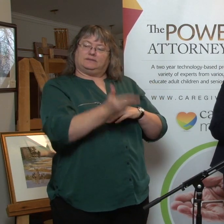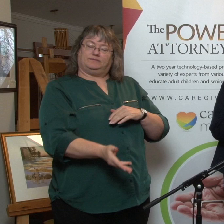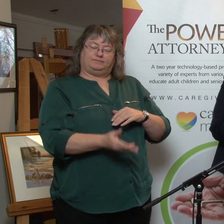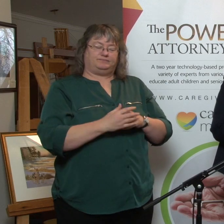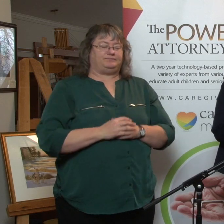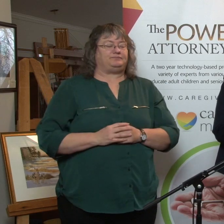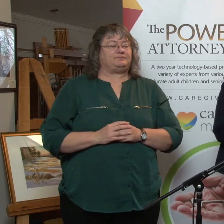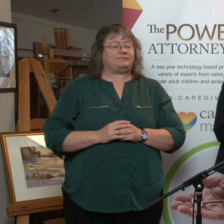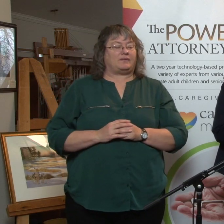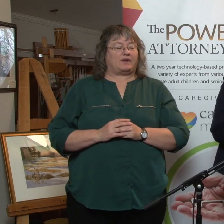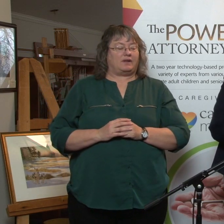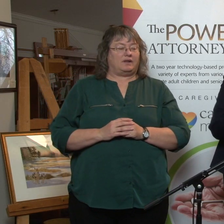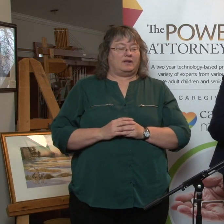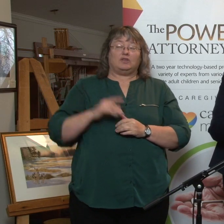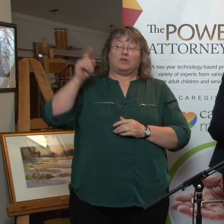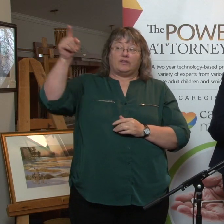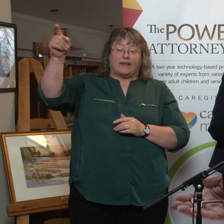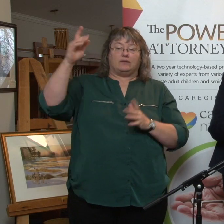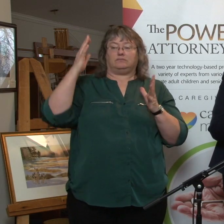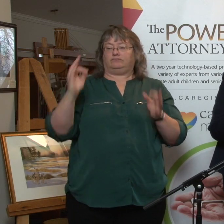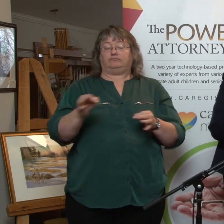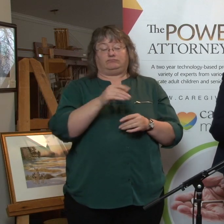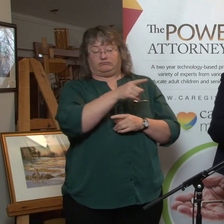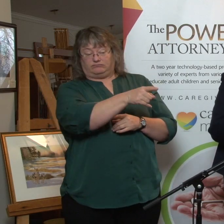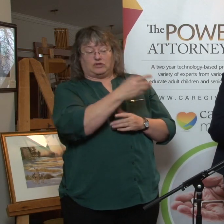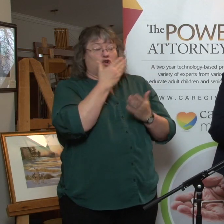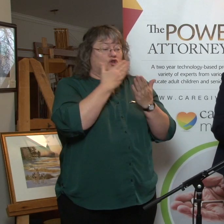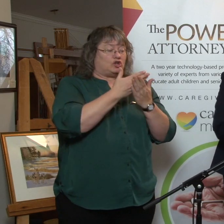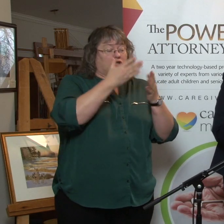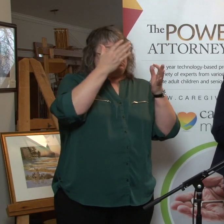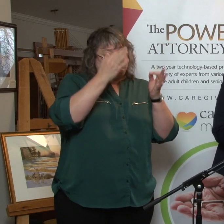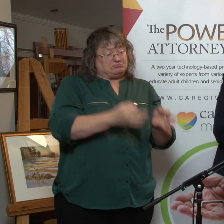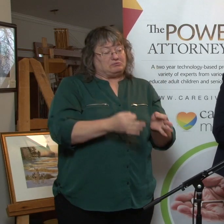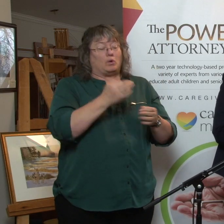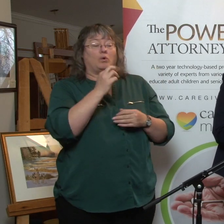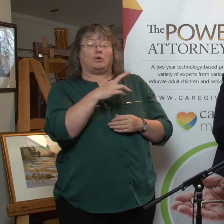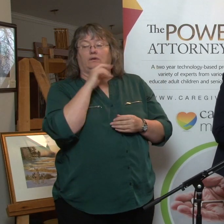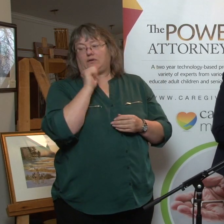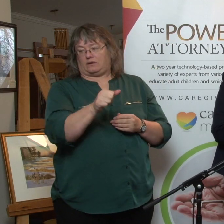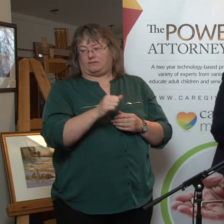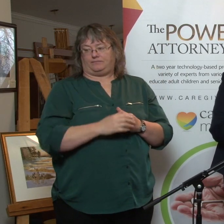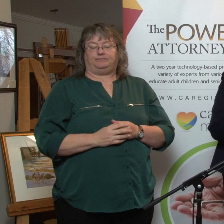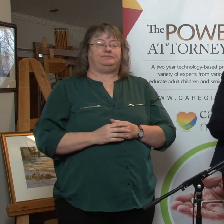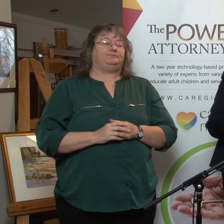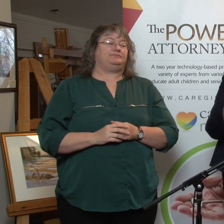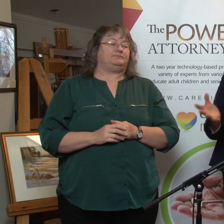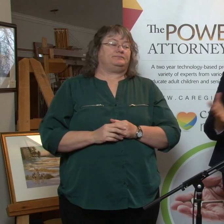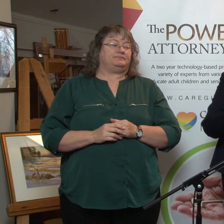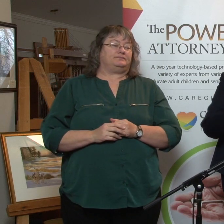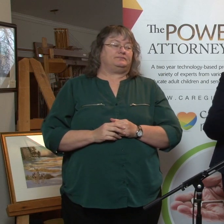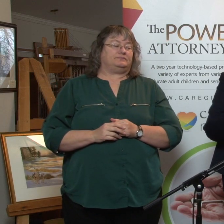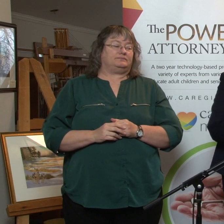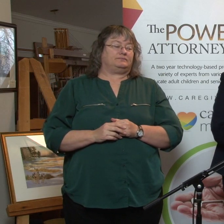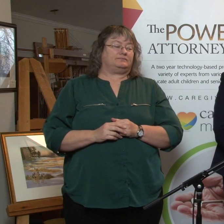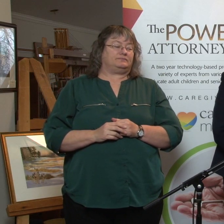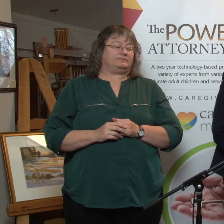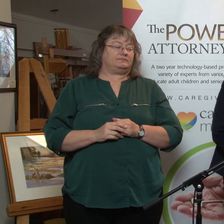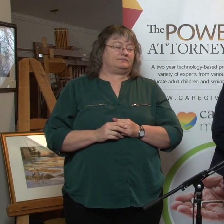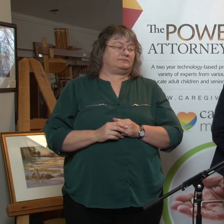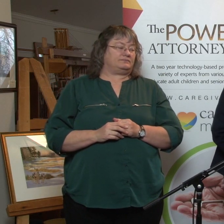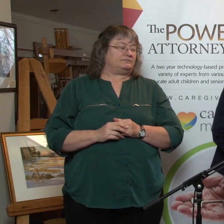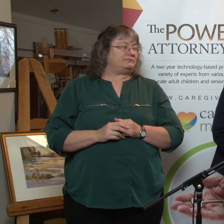that decision whether they have any sort of judgment about making the right decisions and the wrong decisions. So it